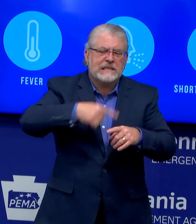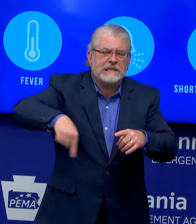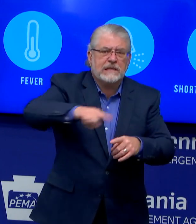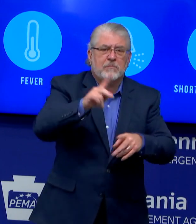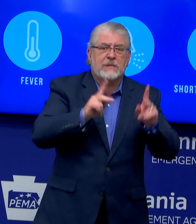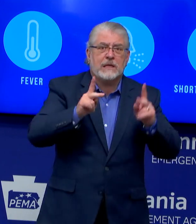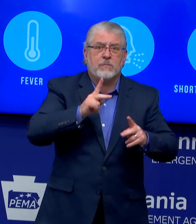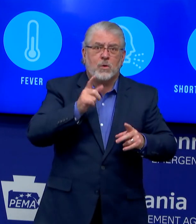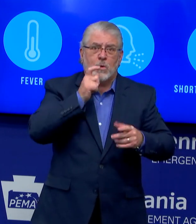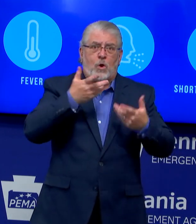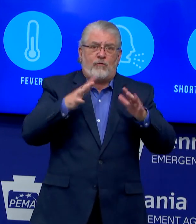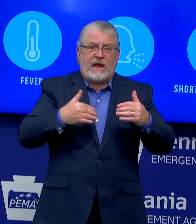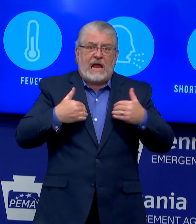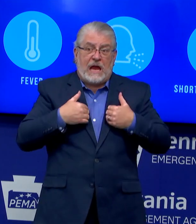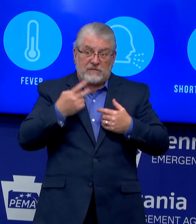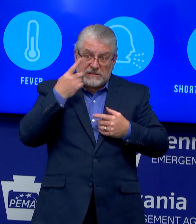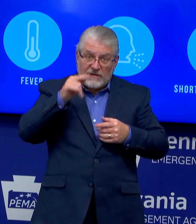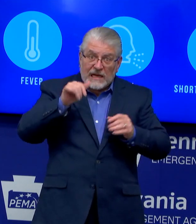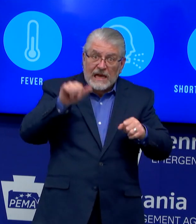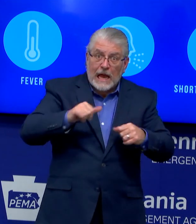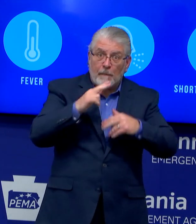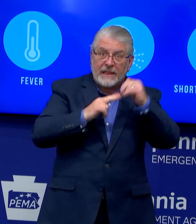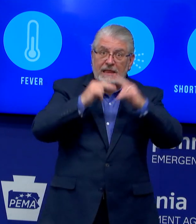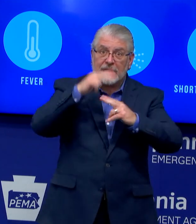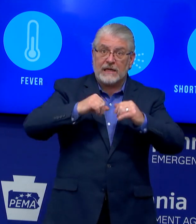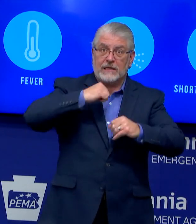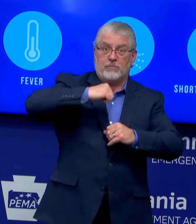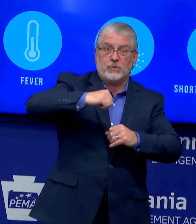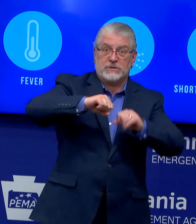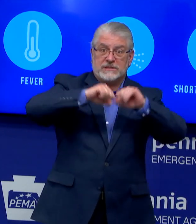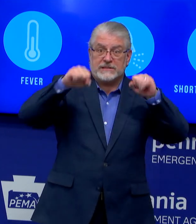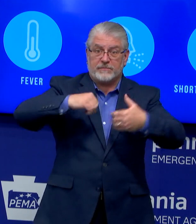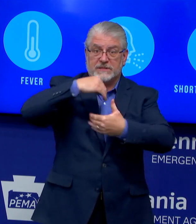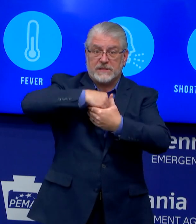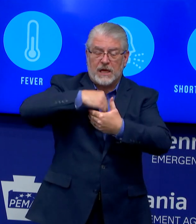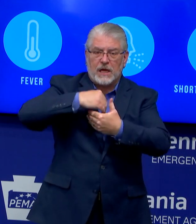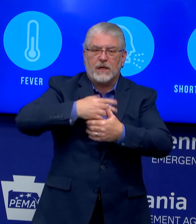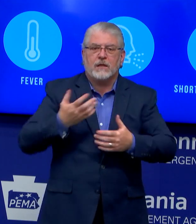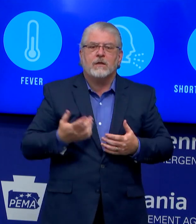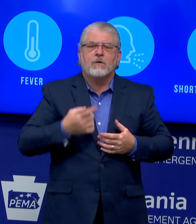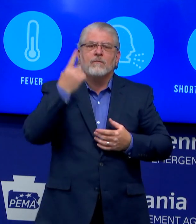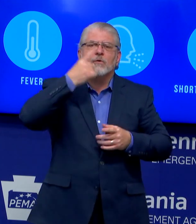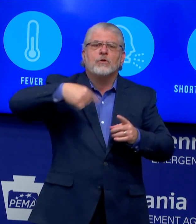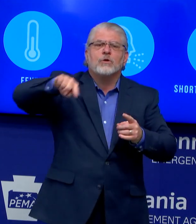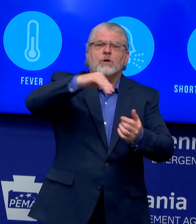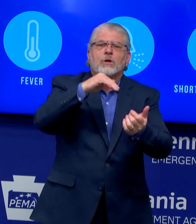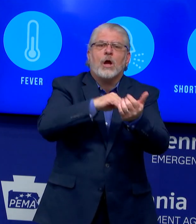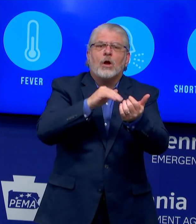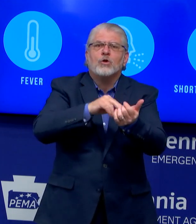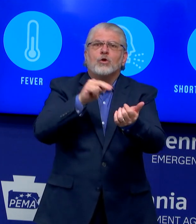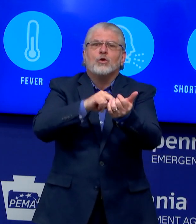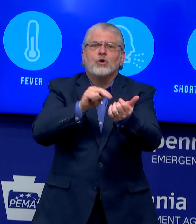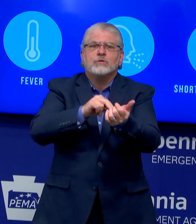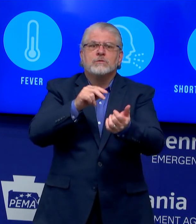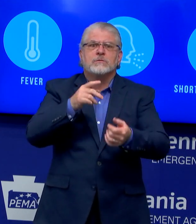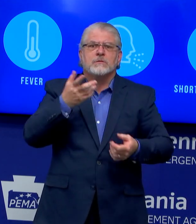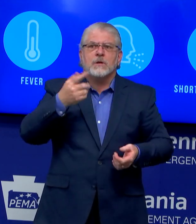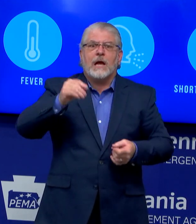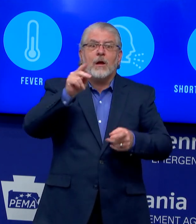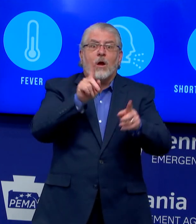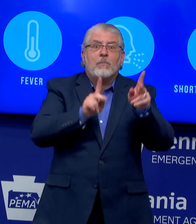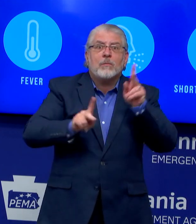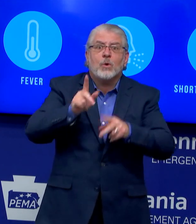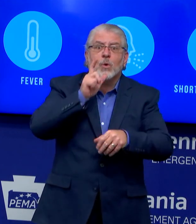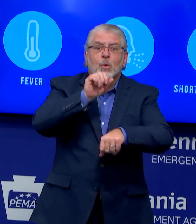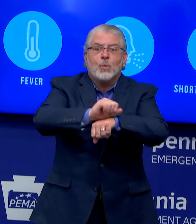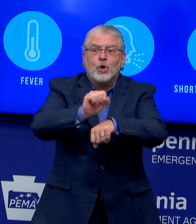personnel or in long-term care living facilities, perhaps with some of the food workers that we've been discussing about. So it won't be